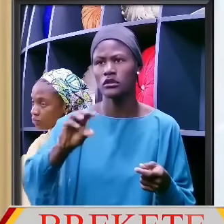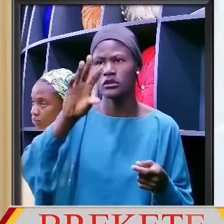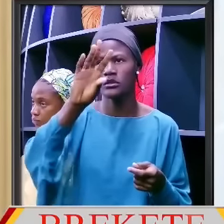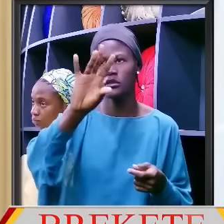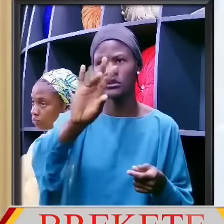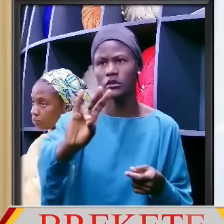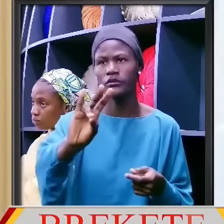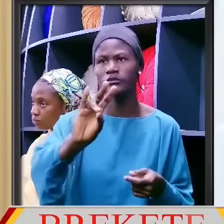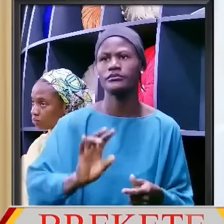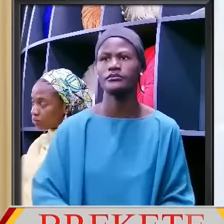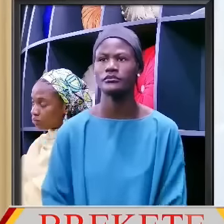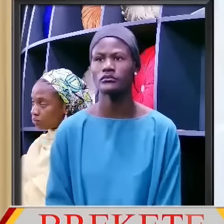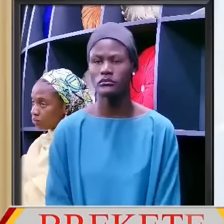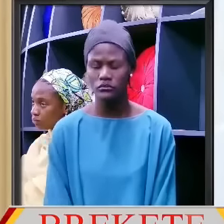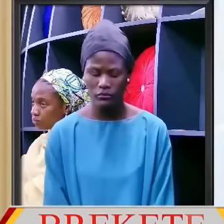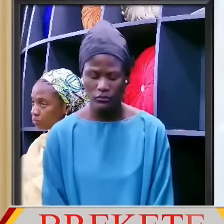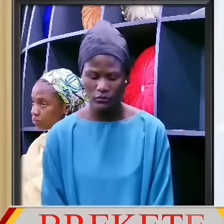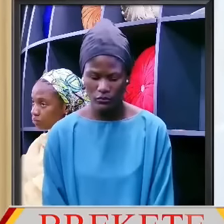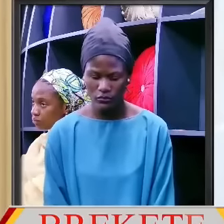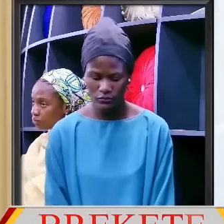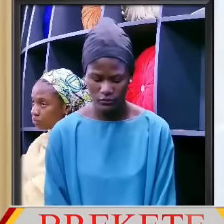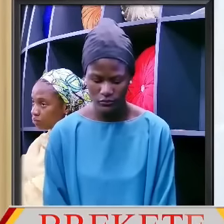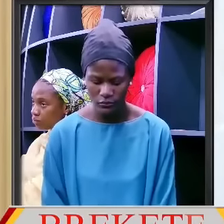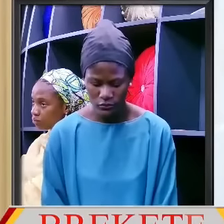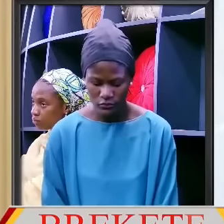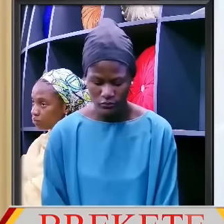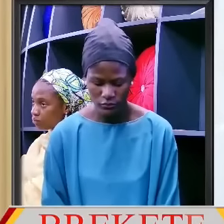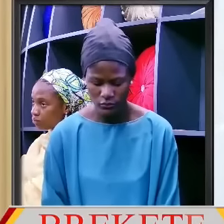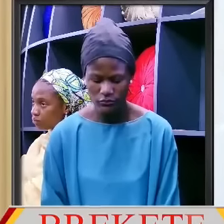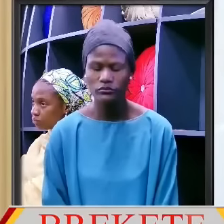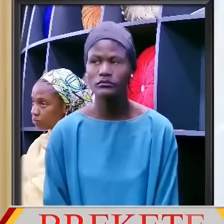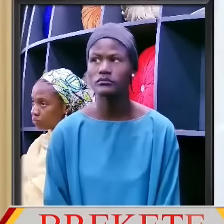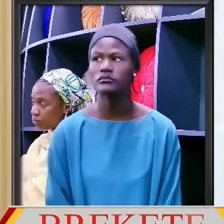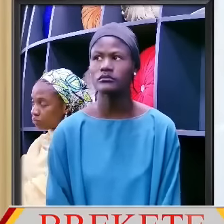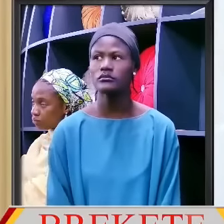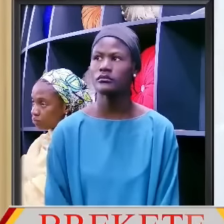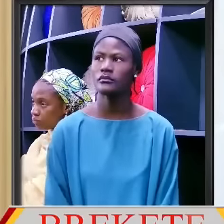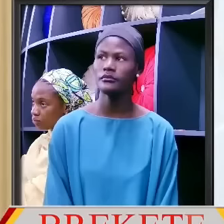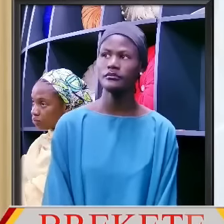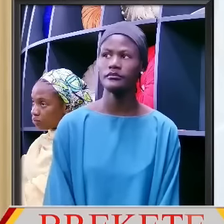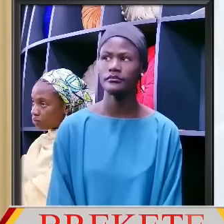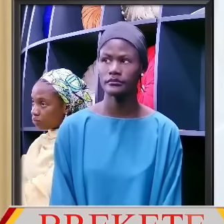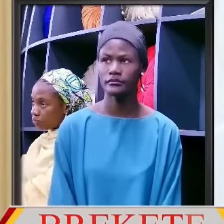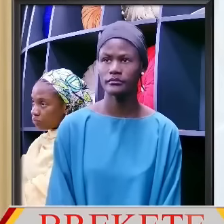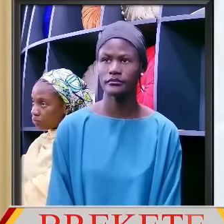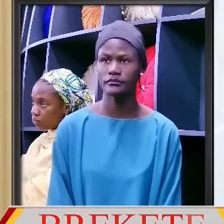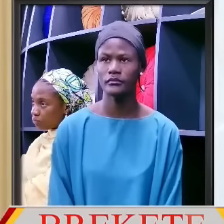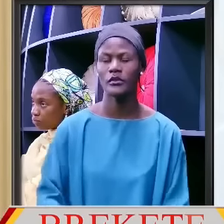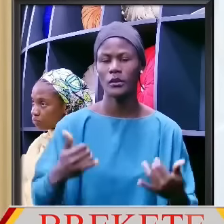thing. Okay. But at least we are at the receiving end now. So now,